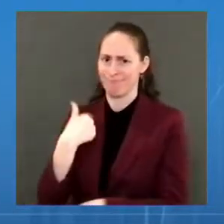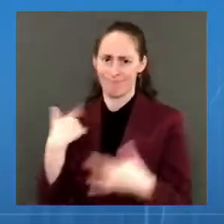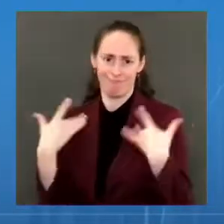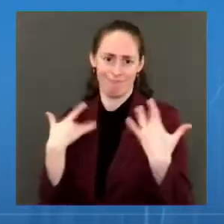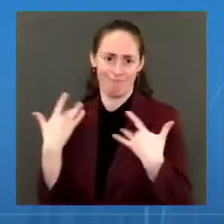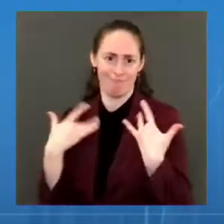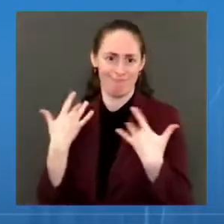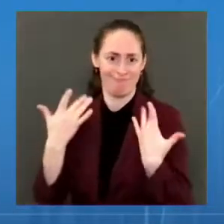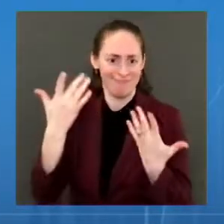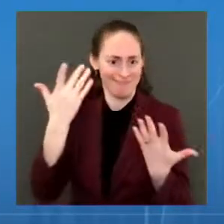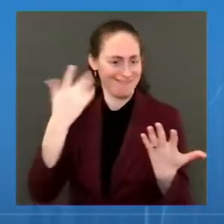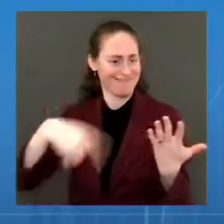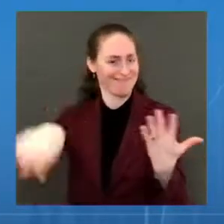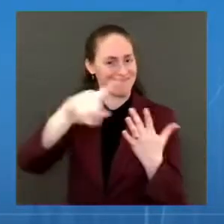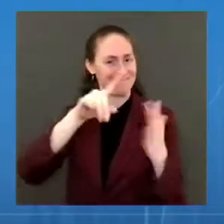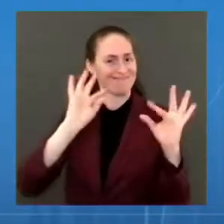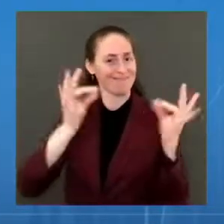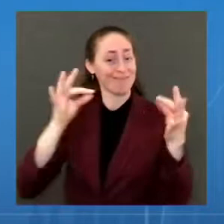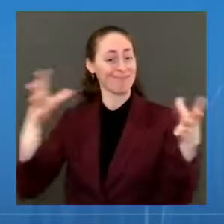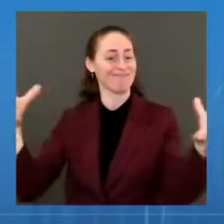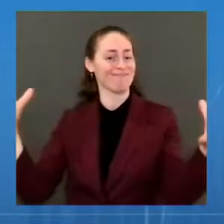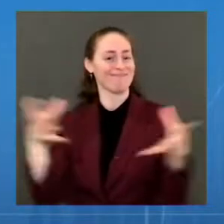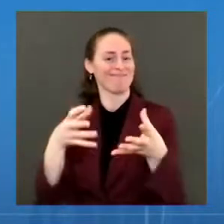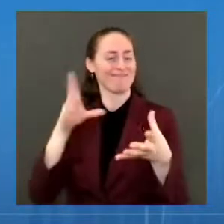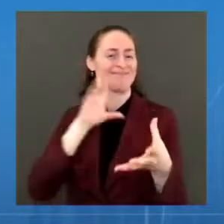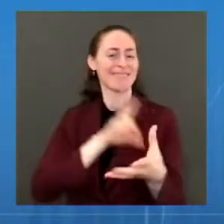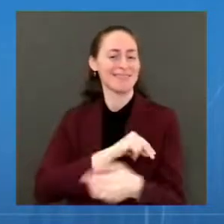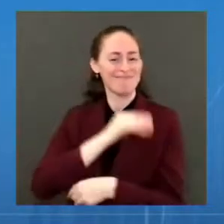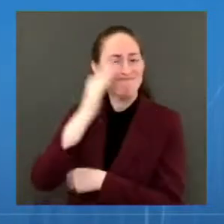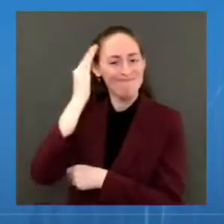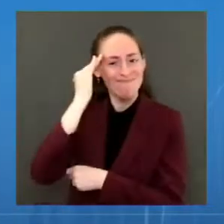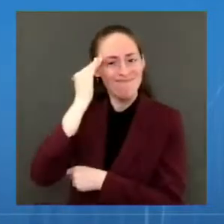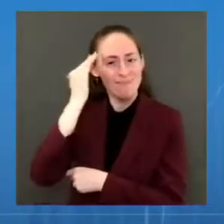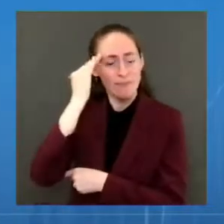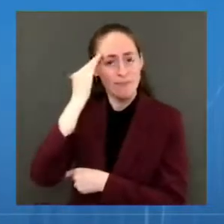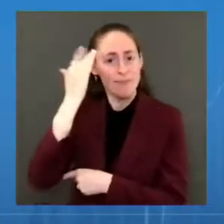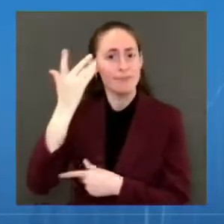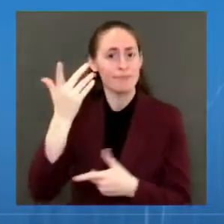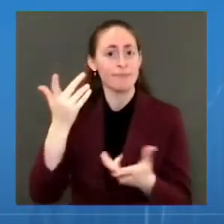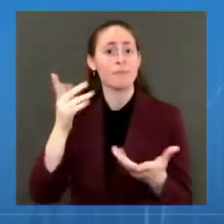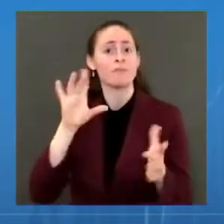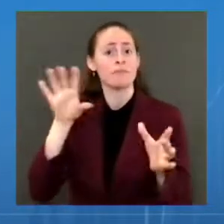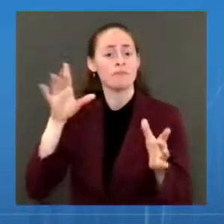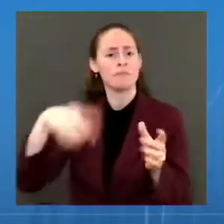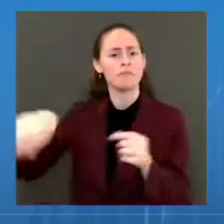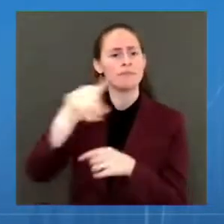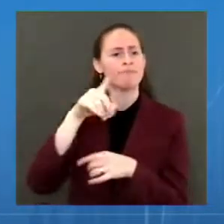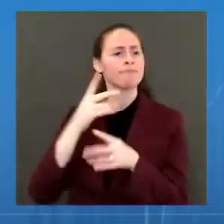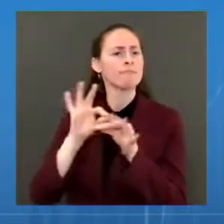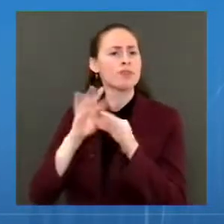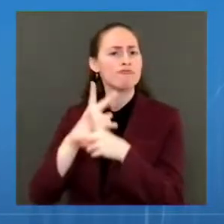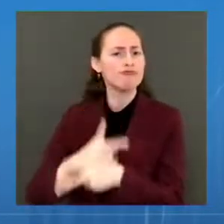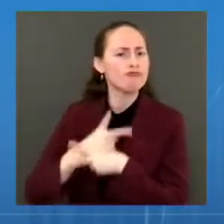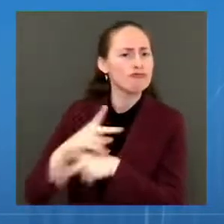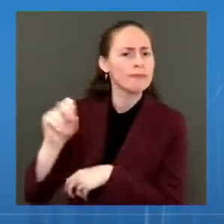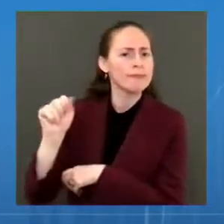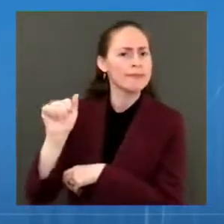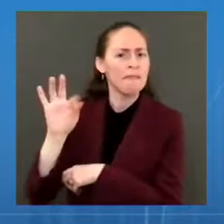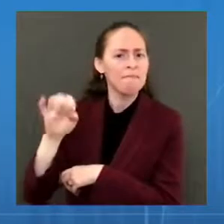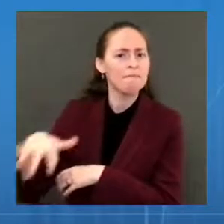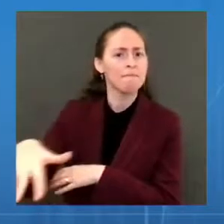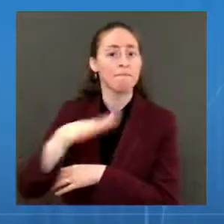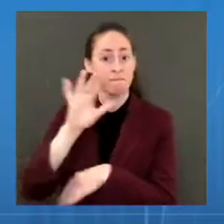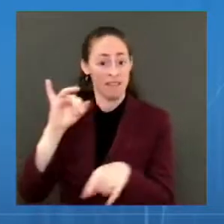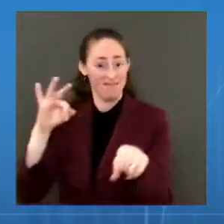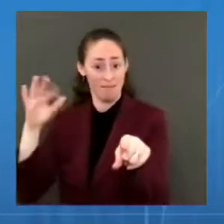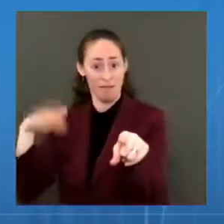this holiday season, and we would just encourage that people do so safely. So of course that means to get vaccinated if you're not yet vaccinated, and